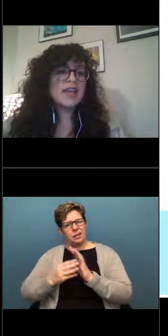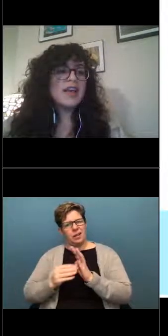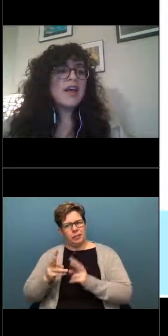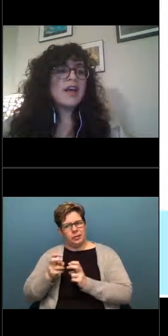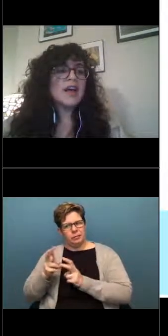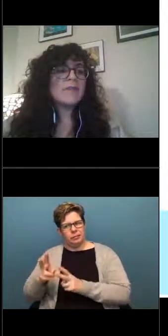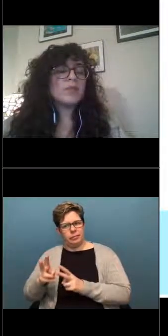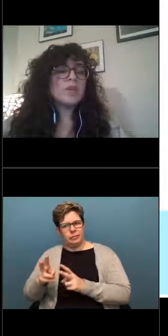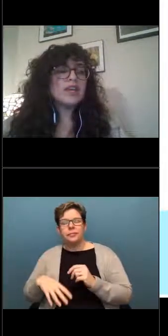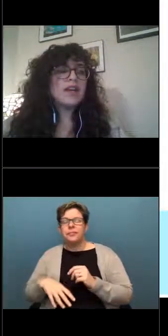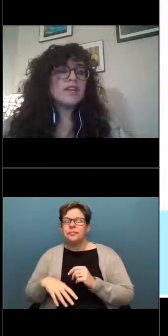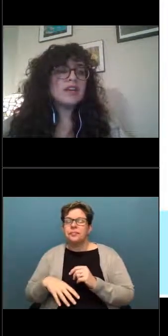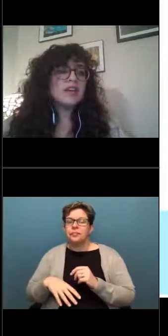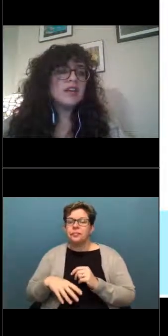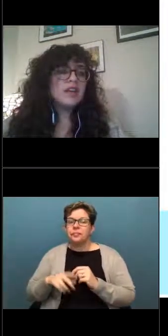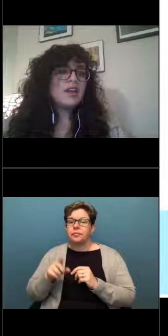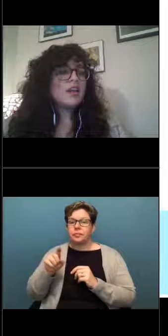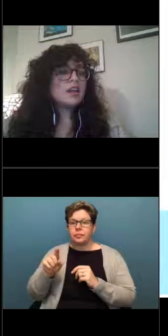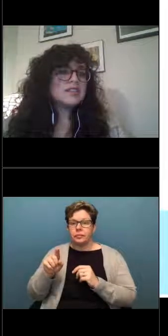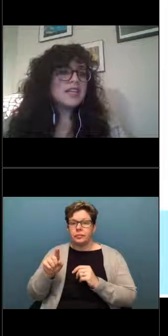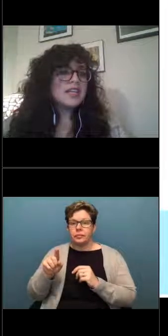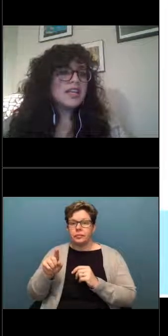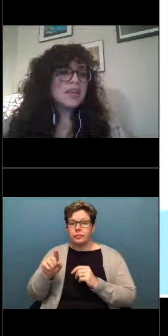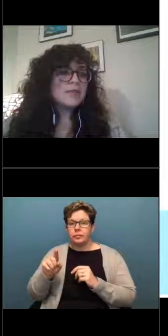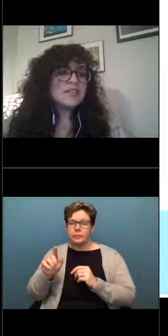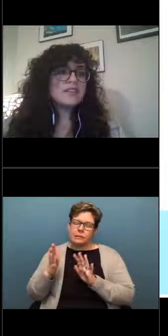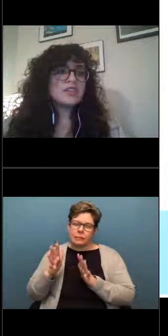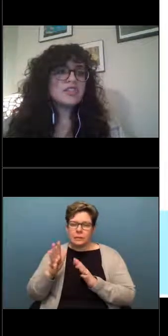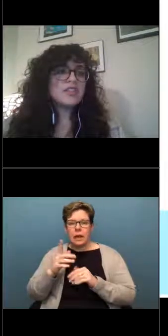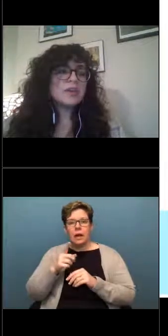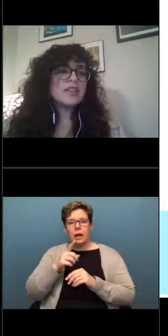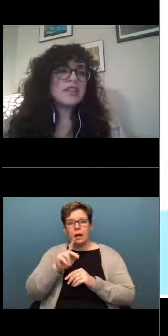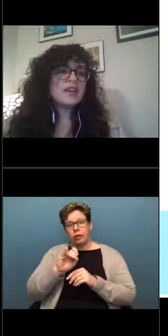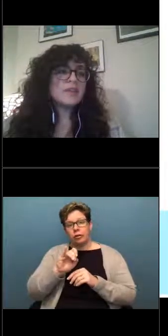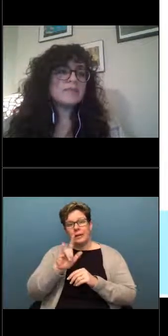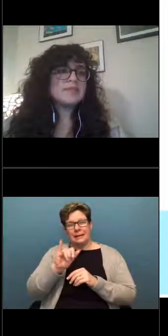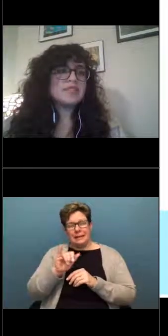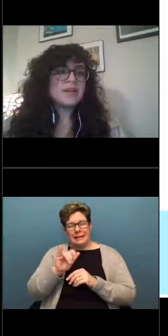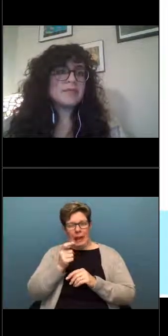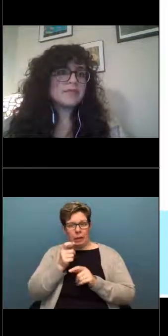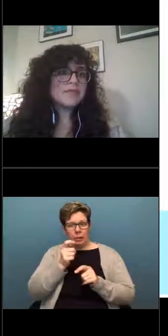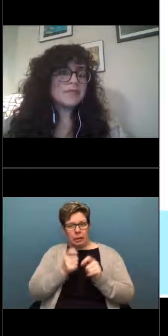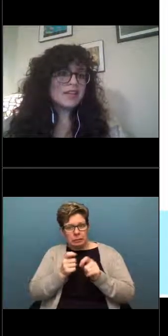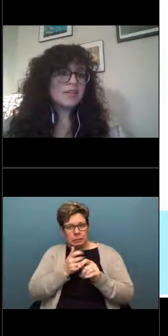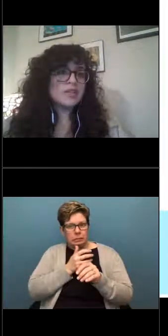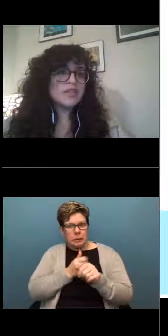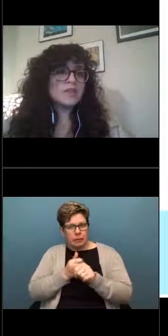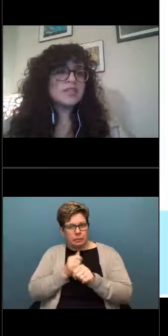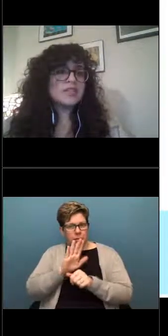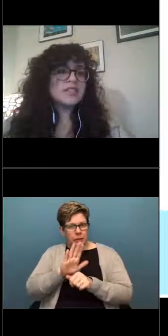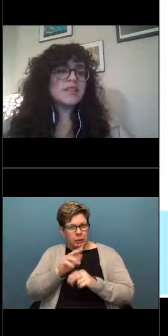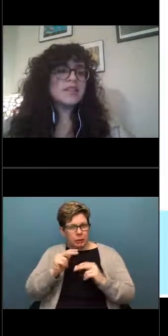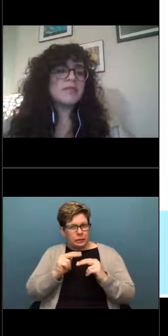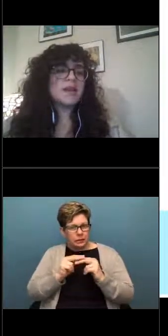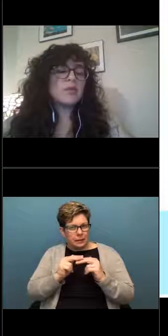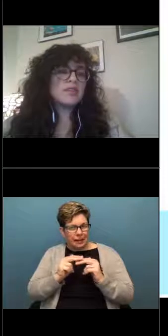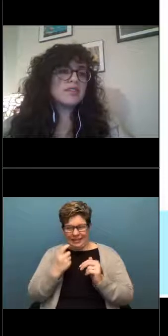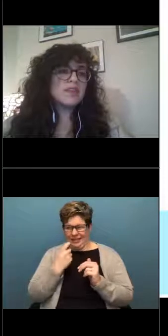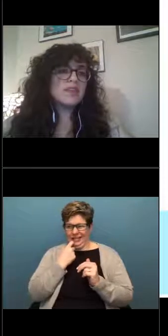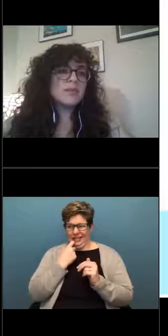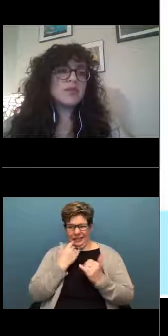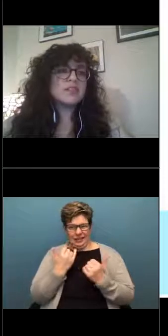today. We have a slightly updated version with some updated resources